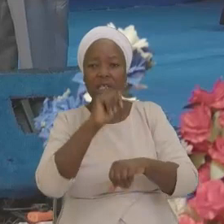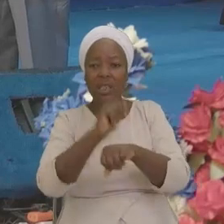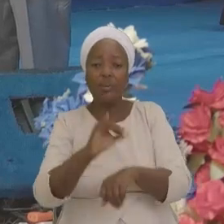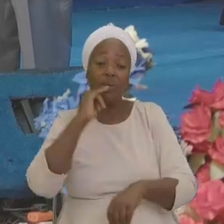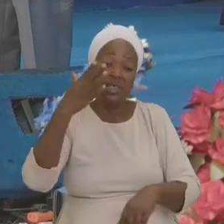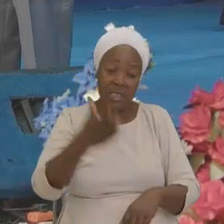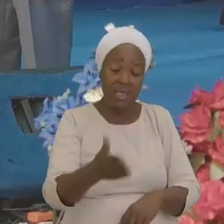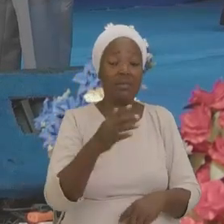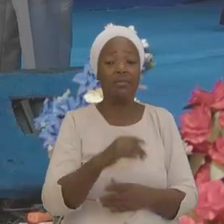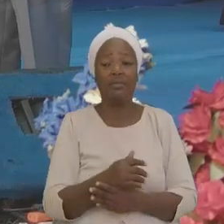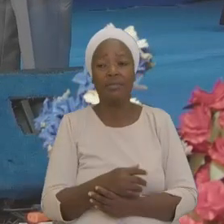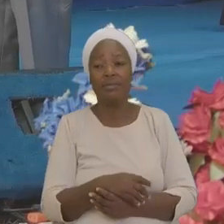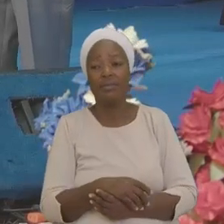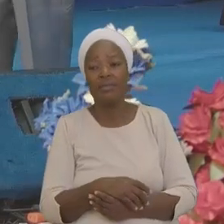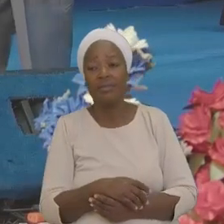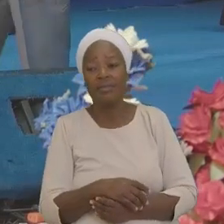there.